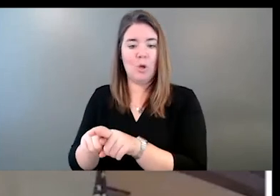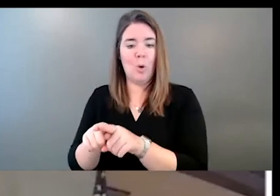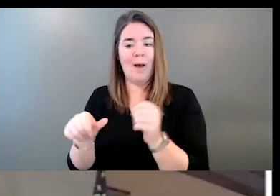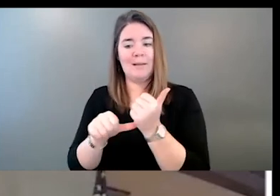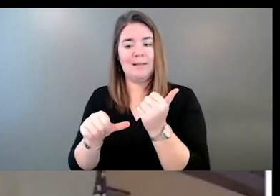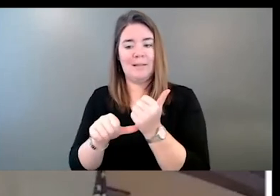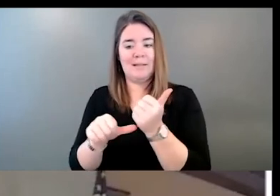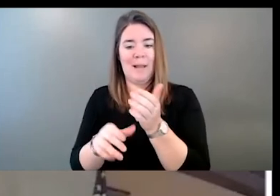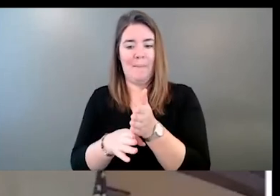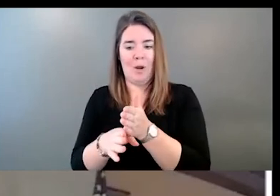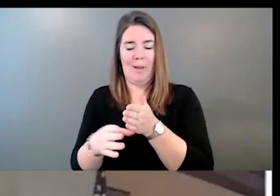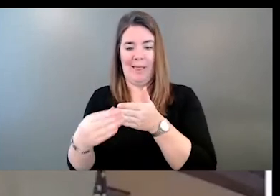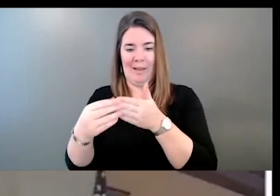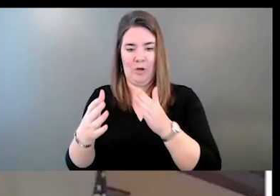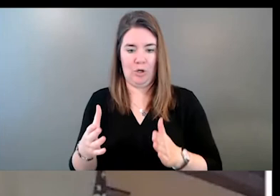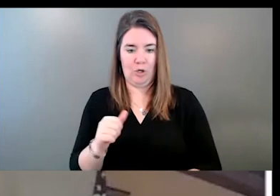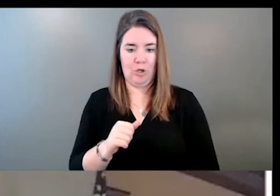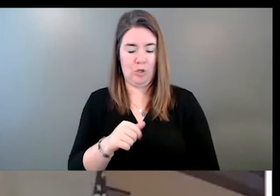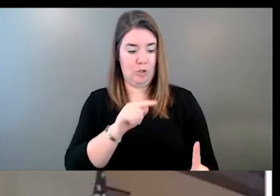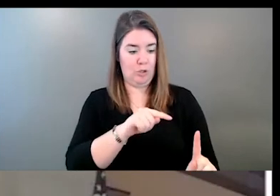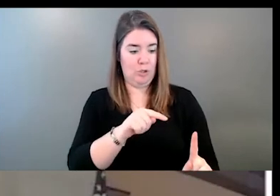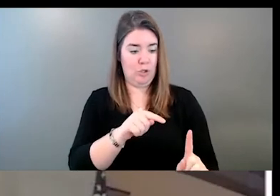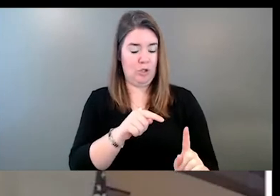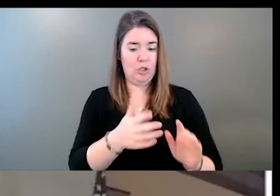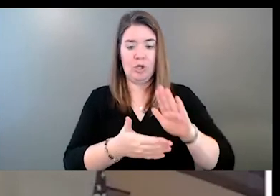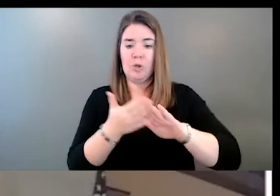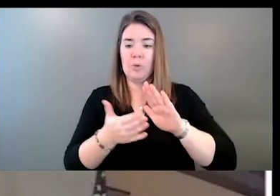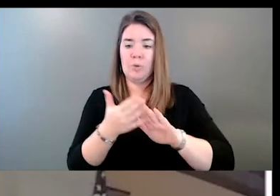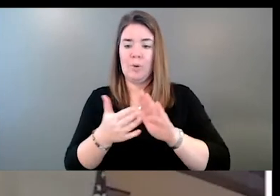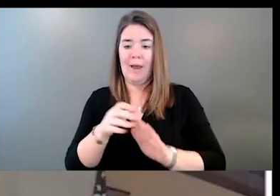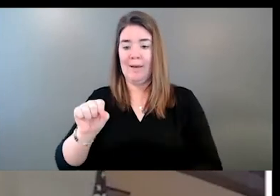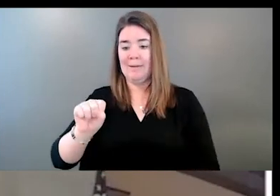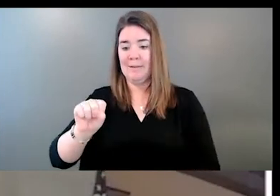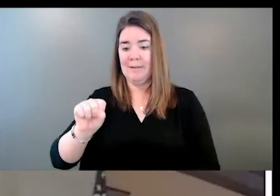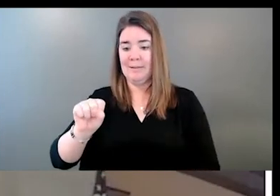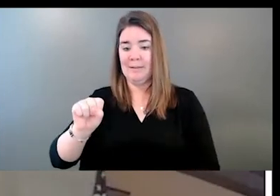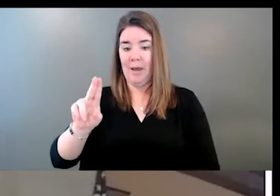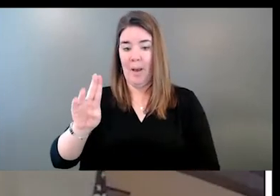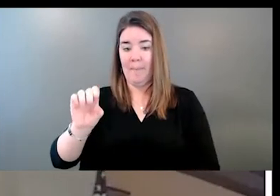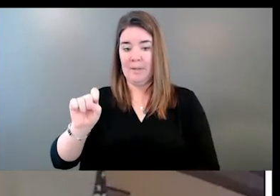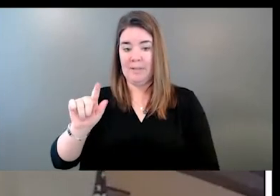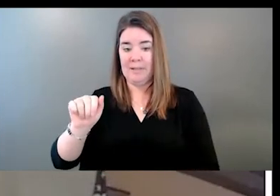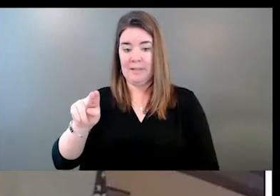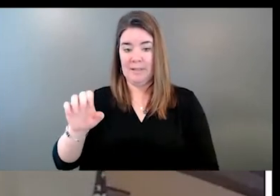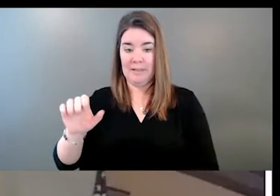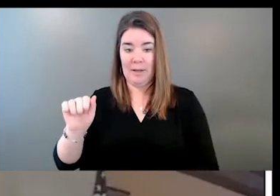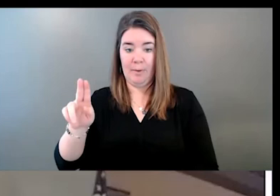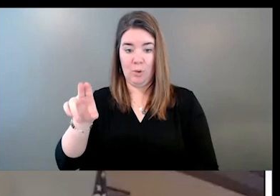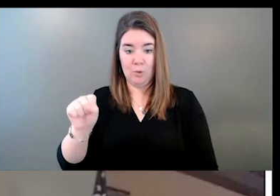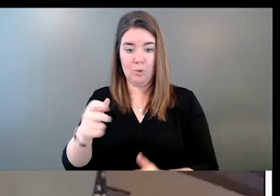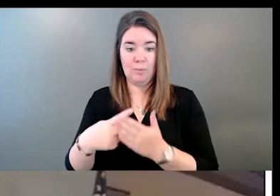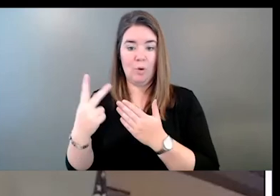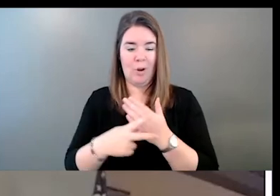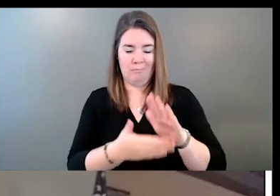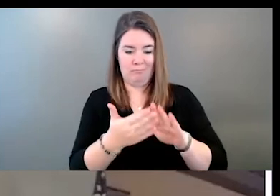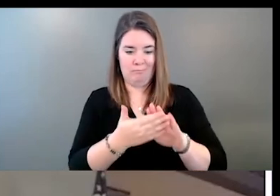Senator Antonio ran a substance abuse, an outpatient substance abuse treatment program before she ran for office. A quick